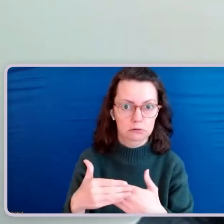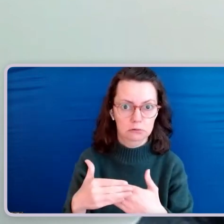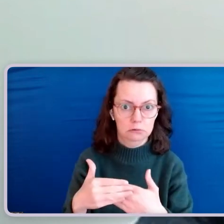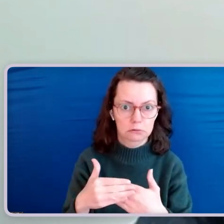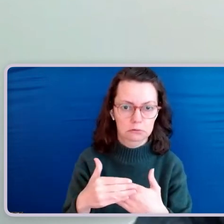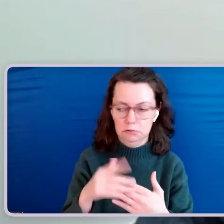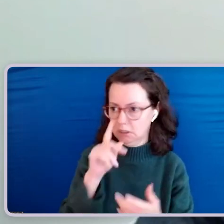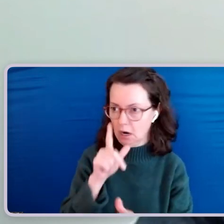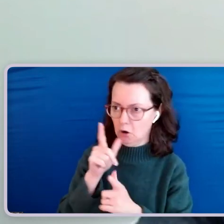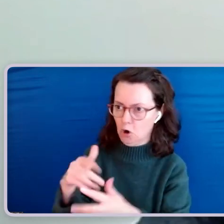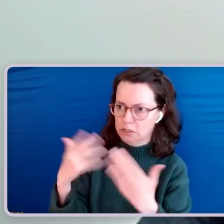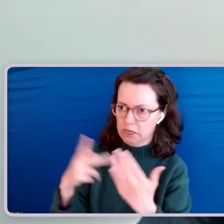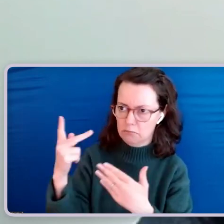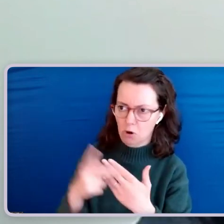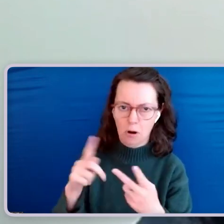community